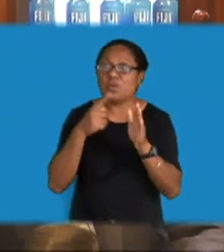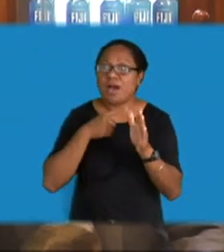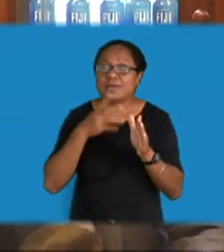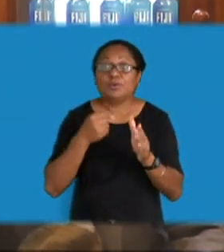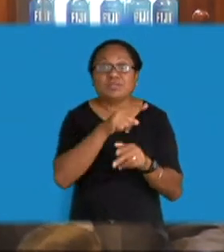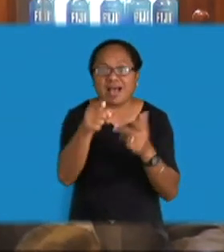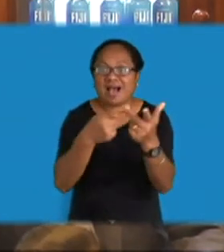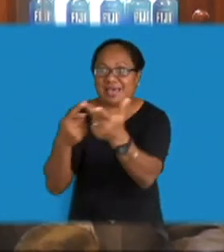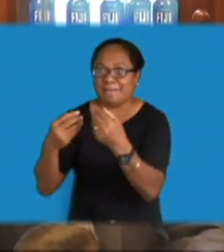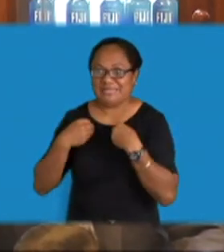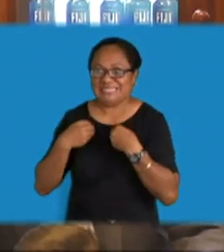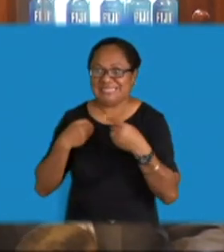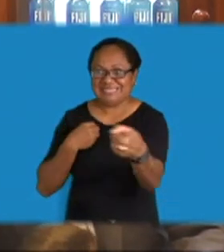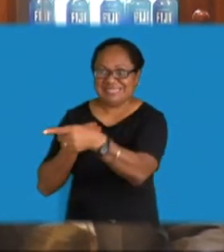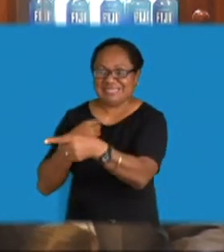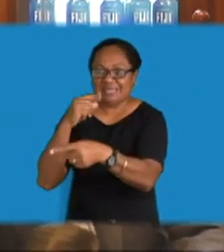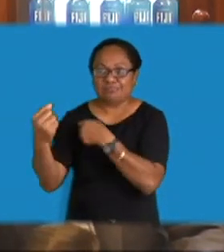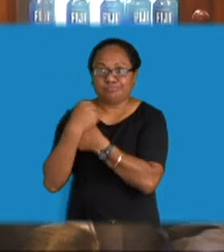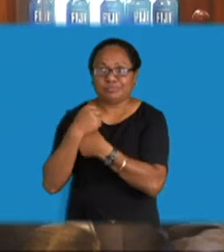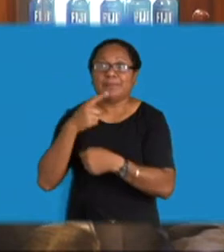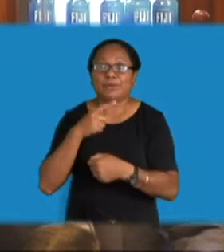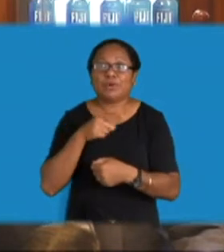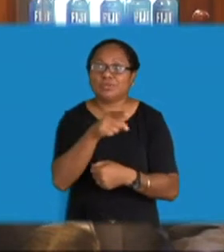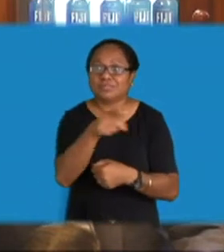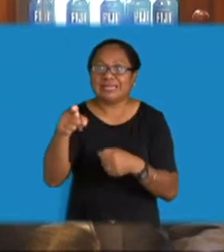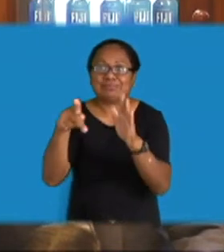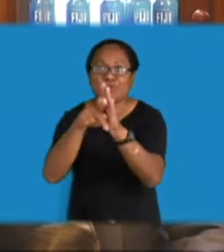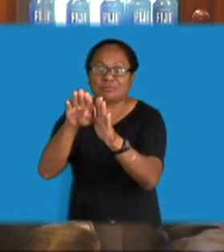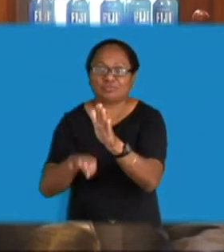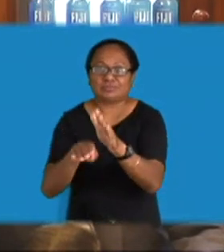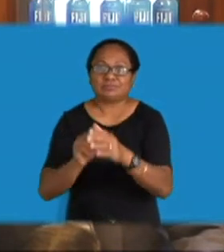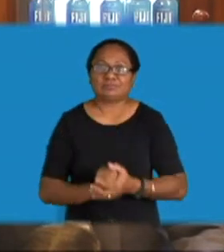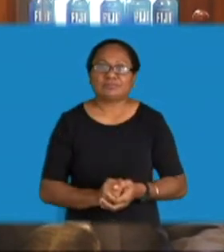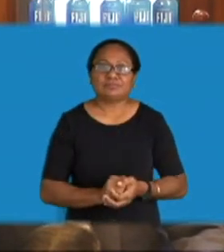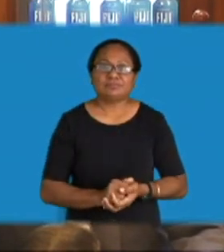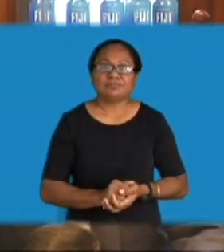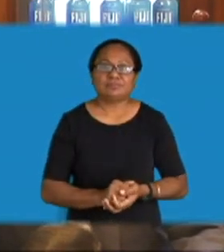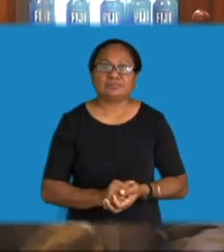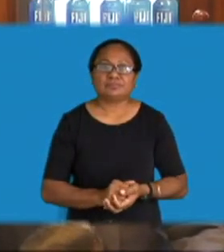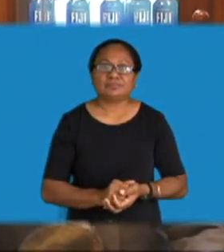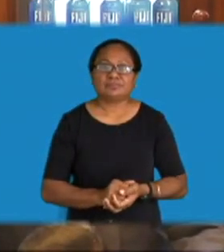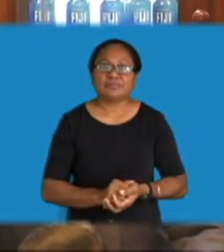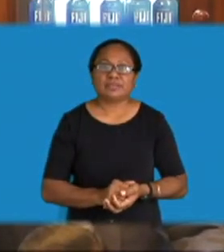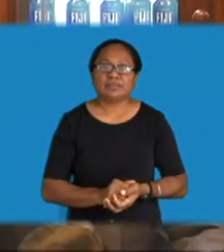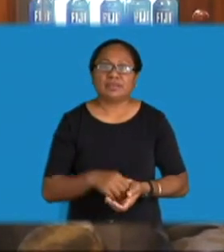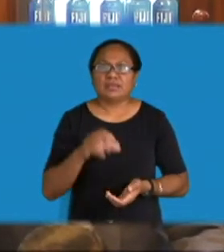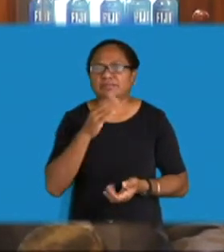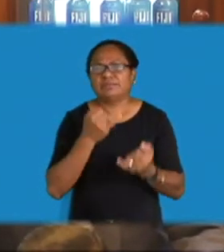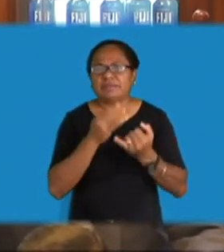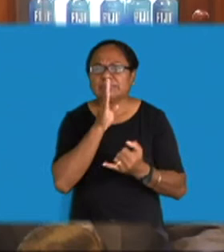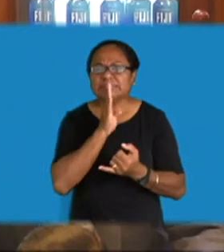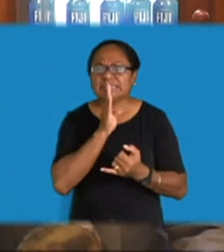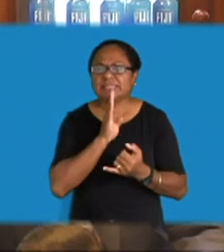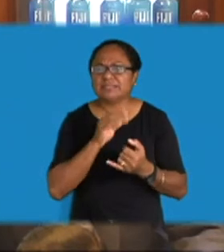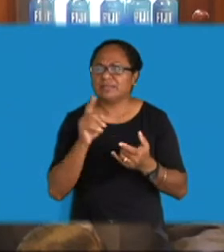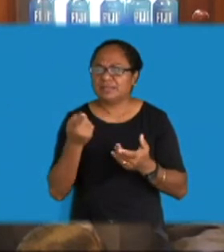If we are not careful, then our competitors can easily gain from our greed. On that note, Madam Speaker, it's sad to note that despite the massive